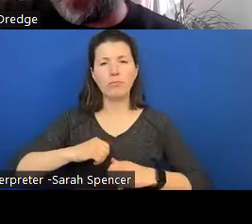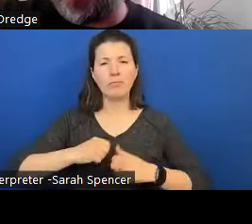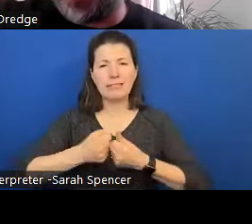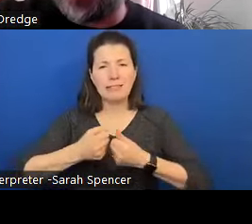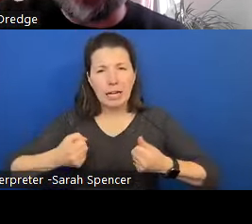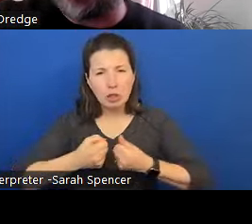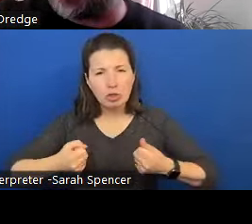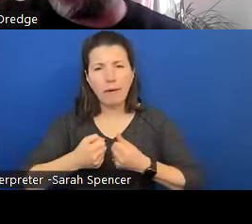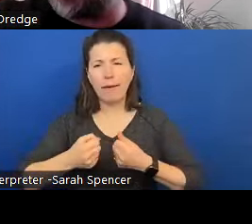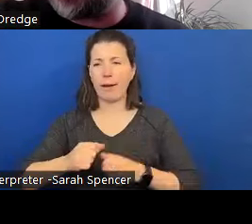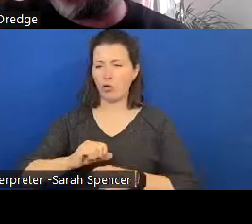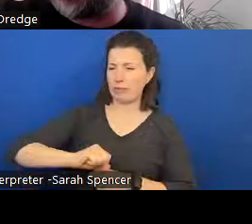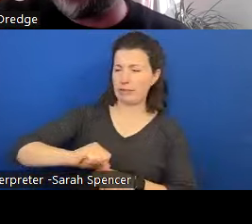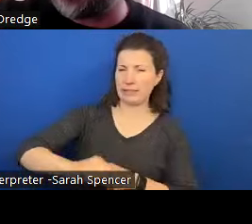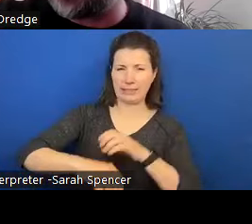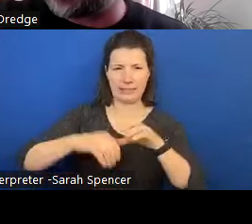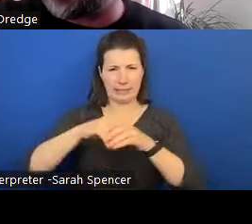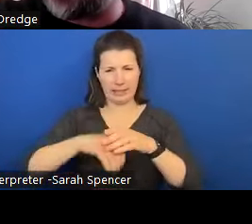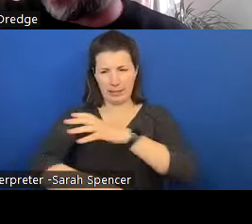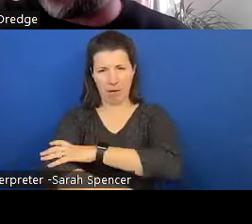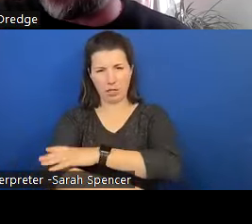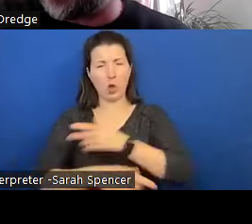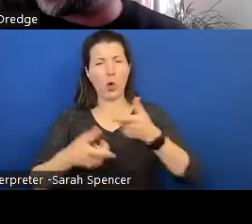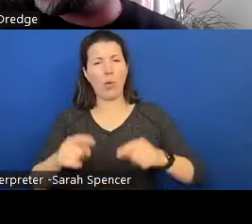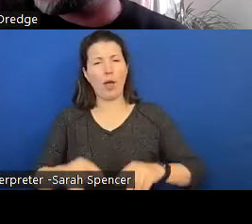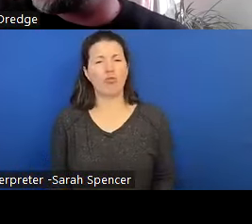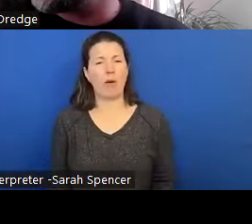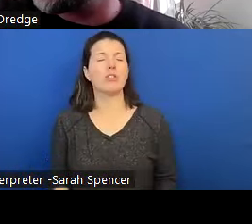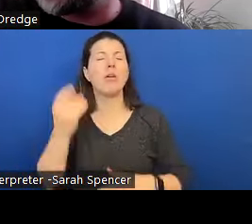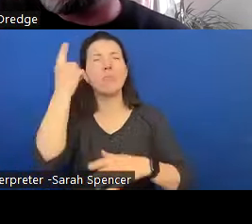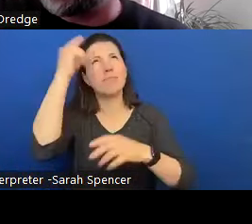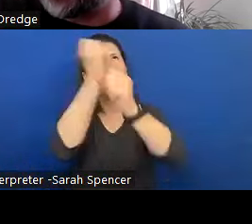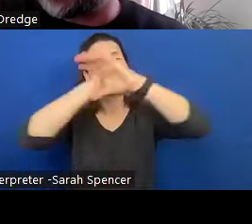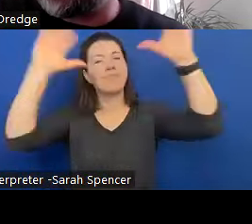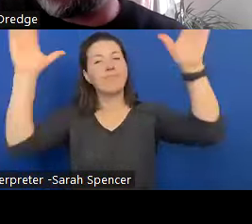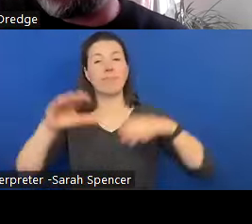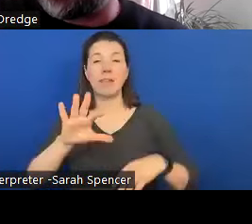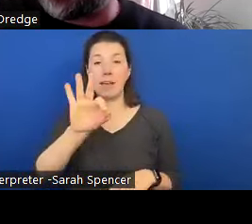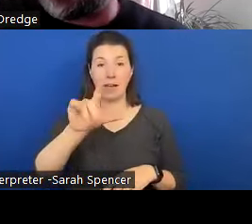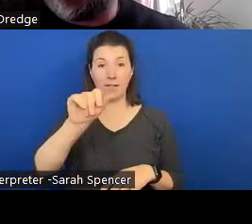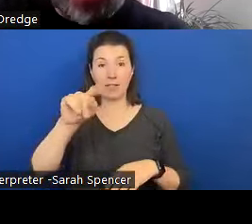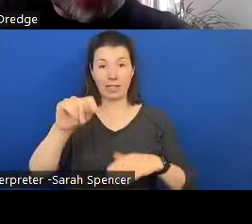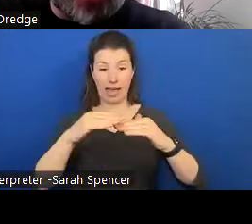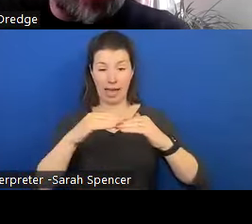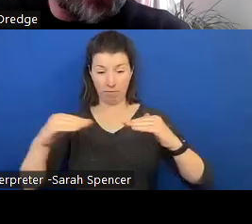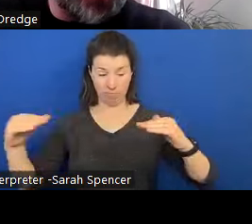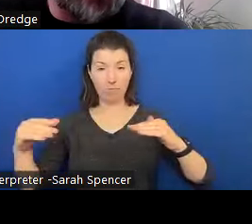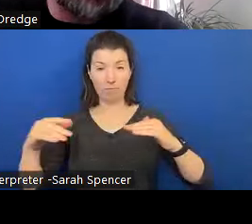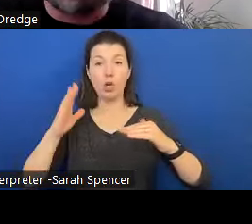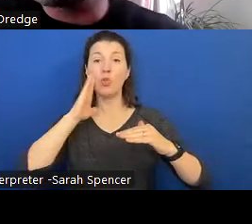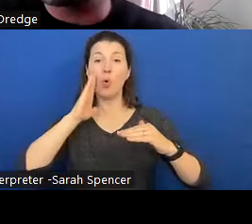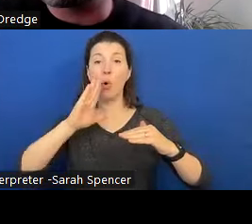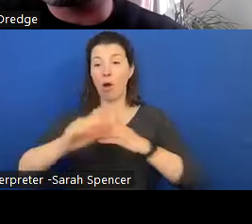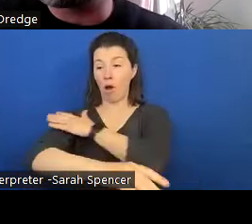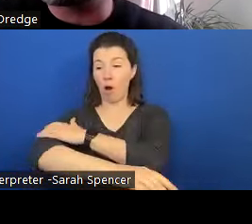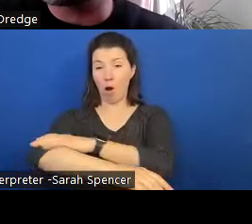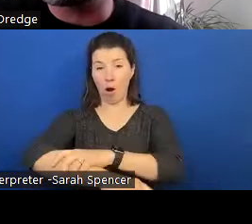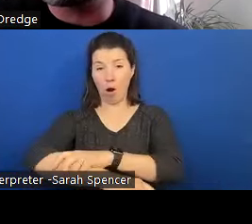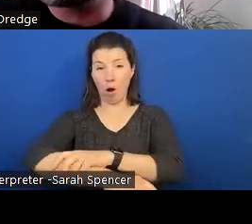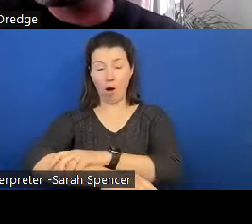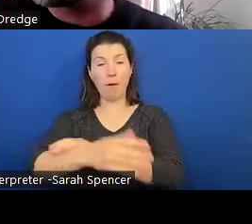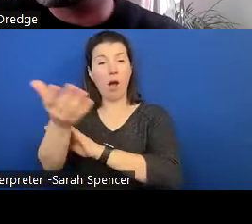One way to think about this is if you're close to a flat surface, and if you lay your arm at the elbow down with your palm